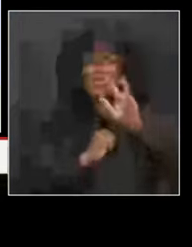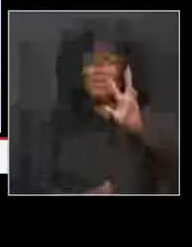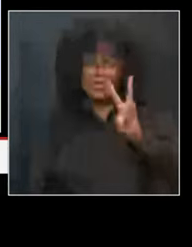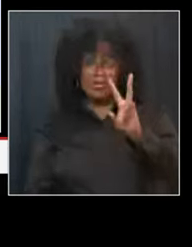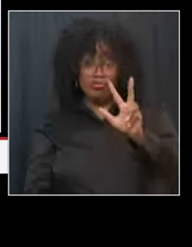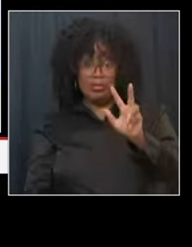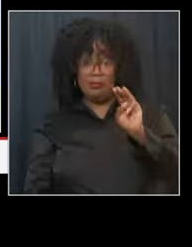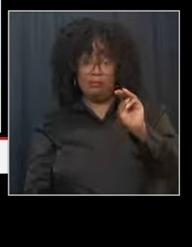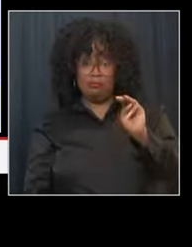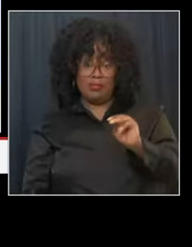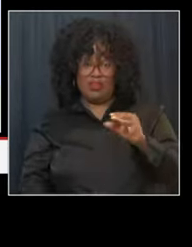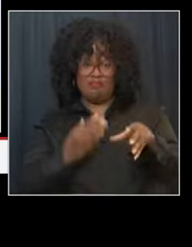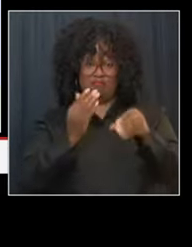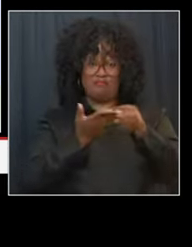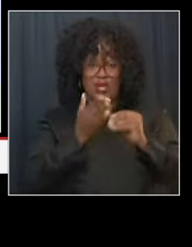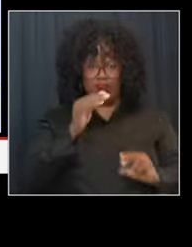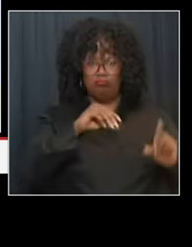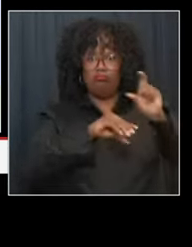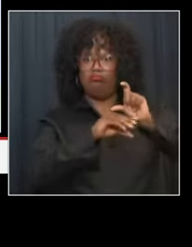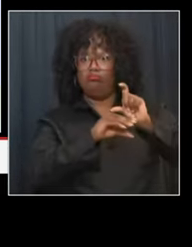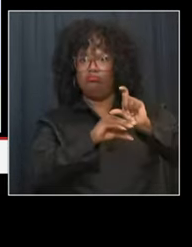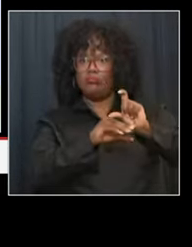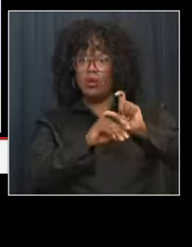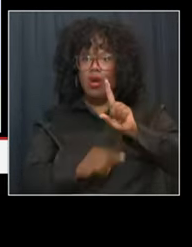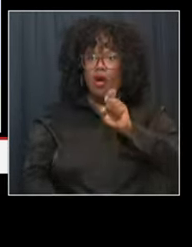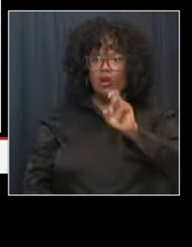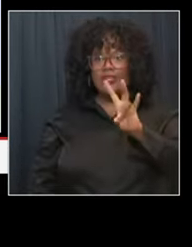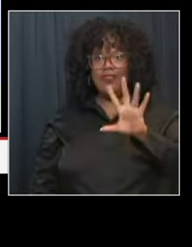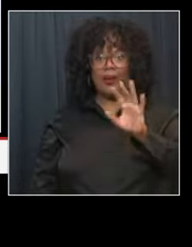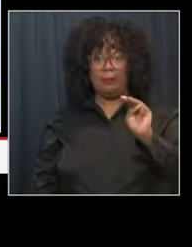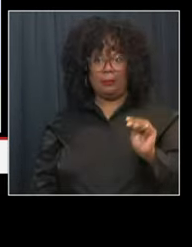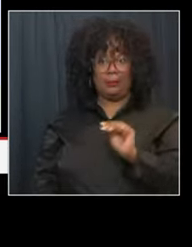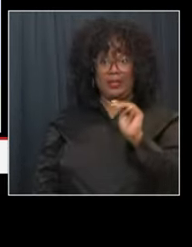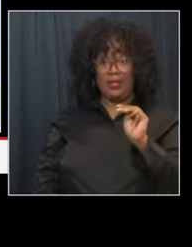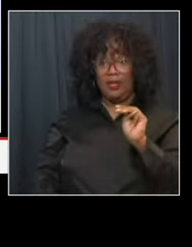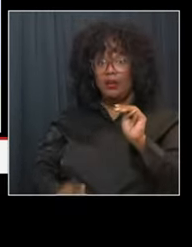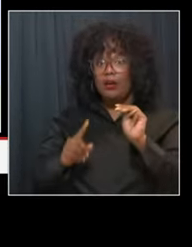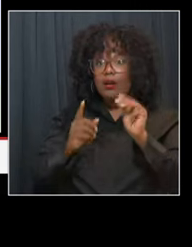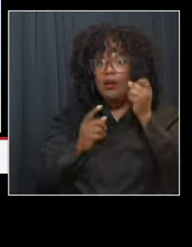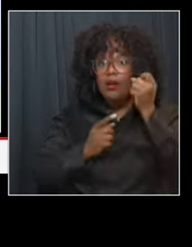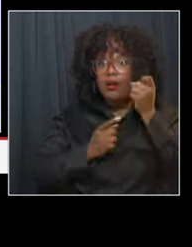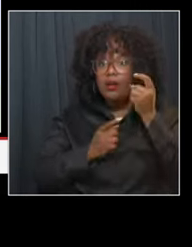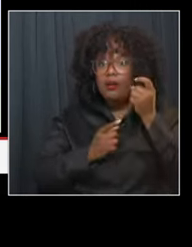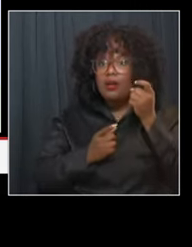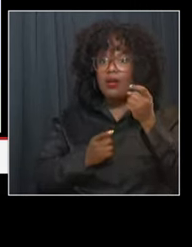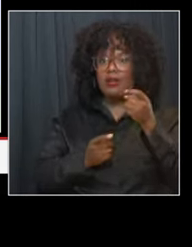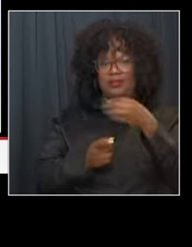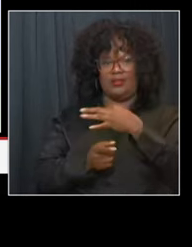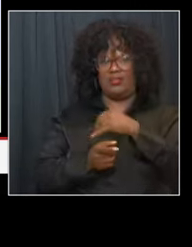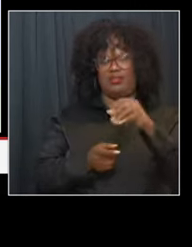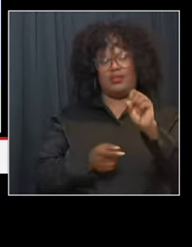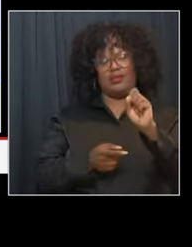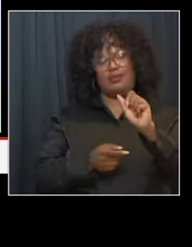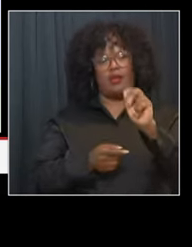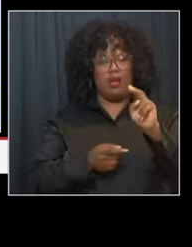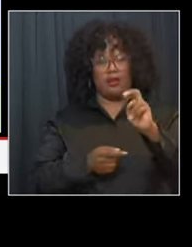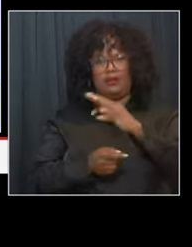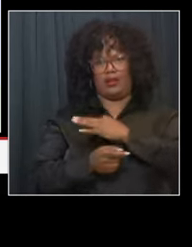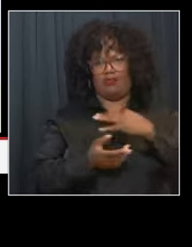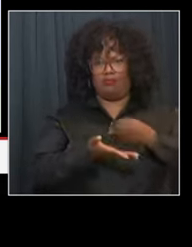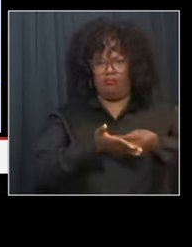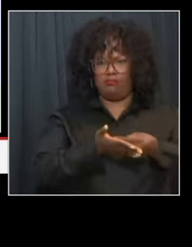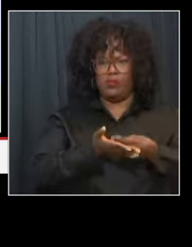$175 million in non-personnel services reductions. Basically, these are shaves, some cuts, some